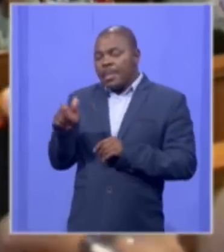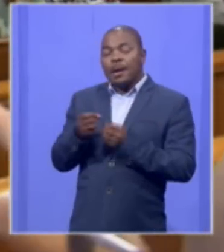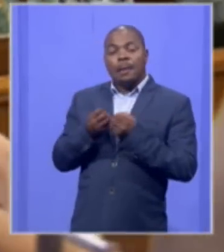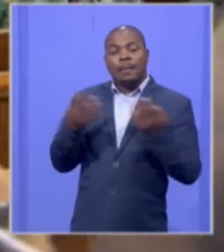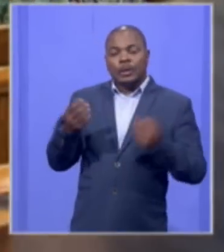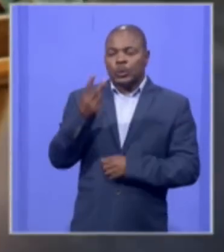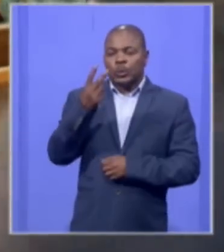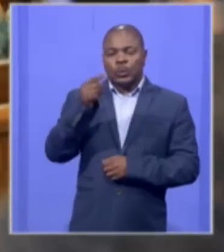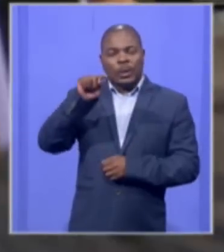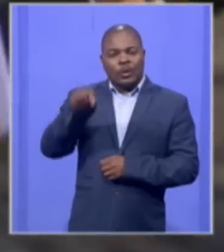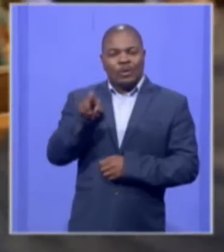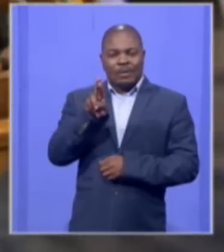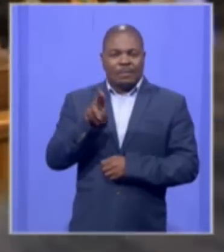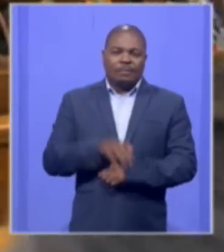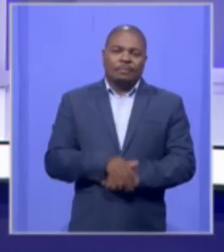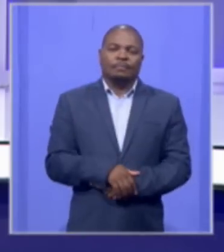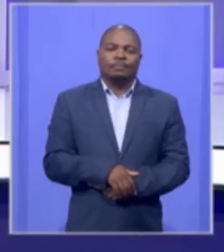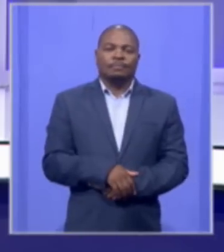tše 2.